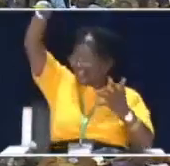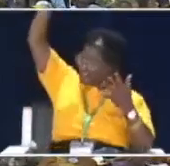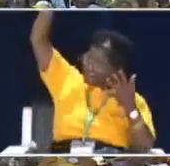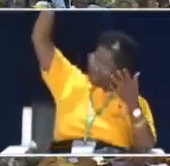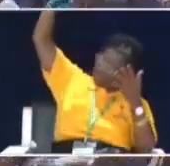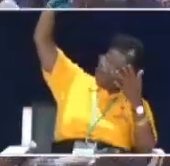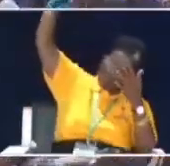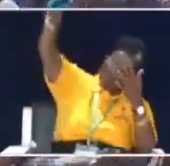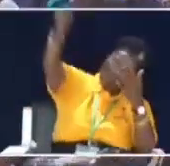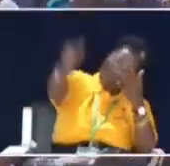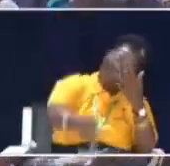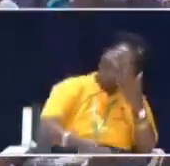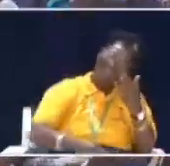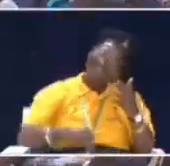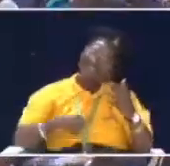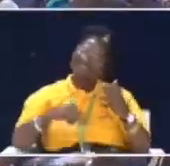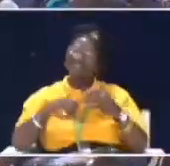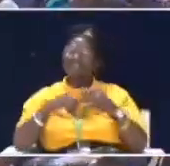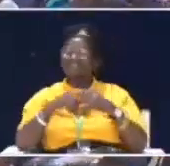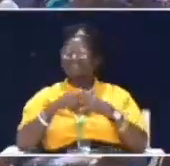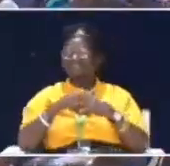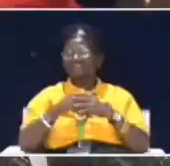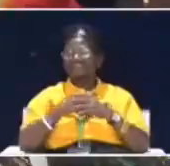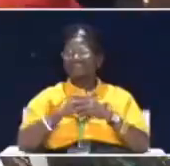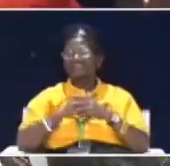Olorun yo fi di e mule.